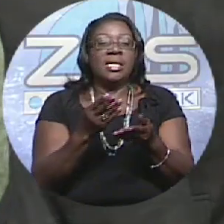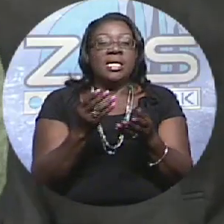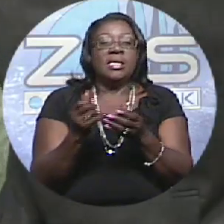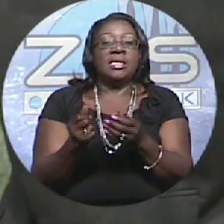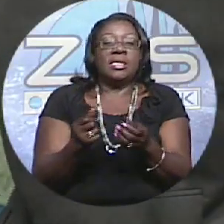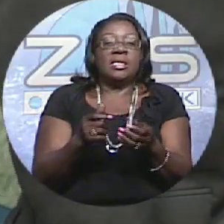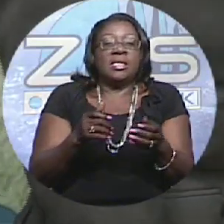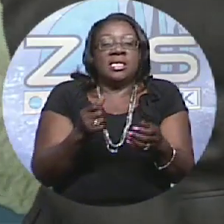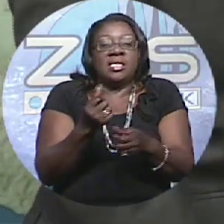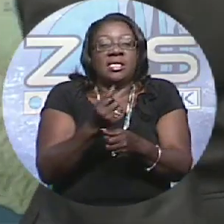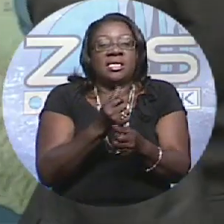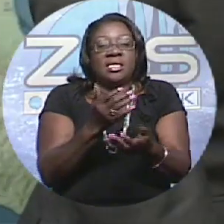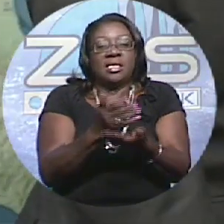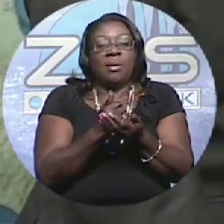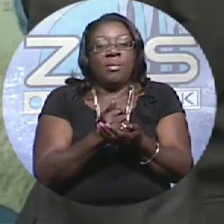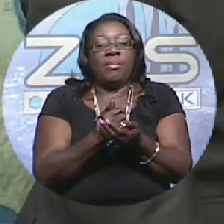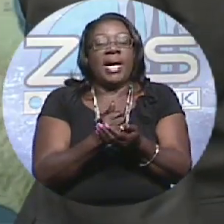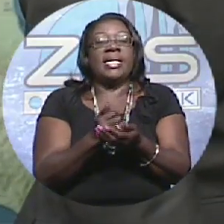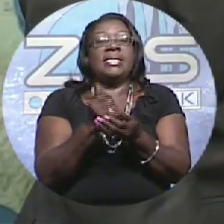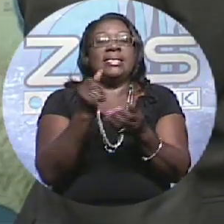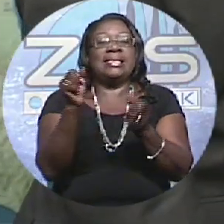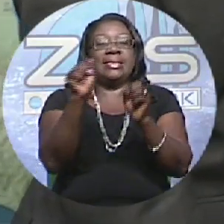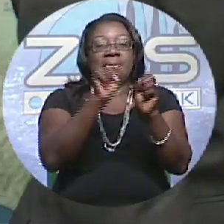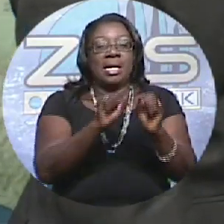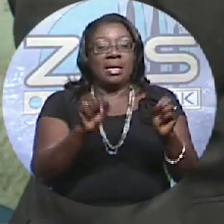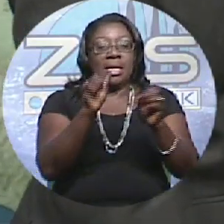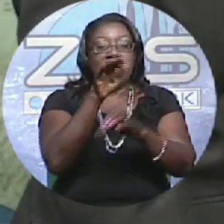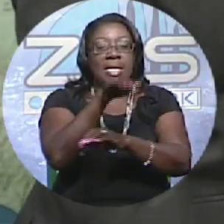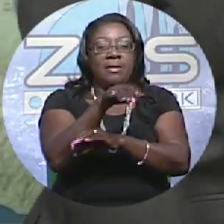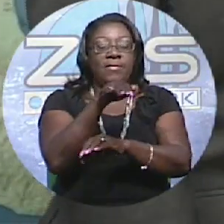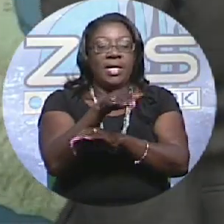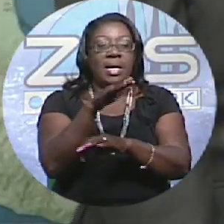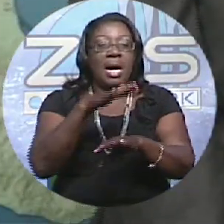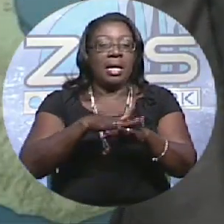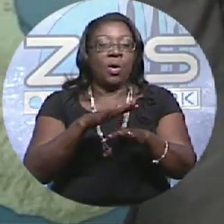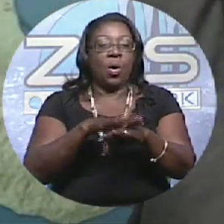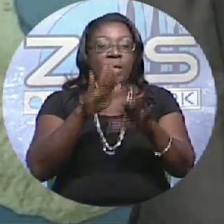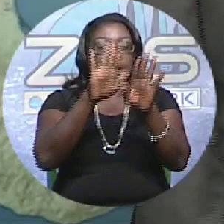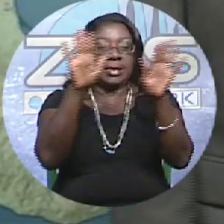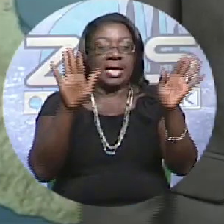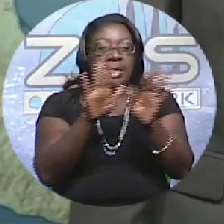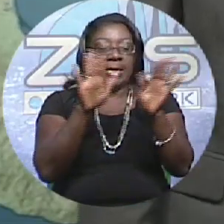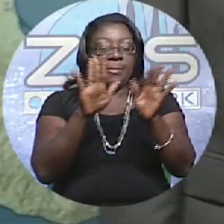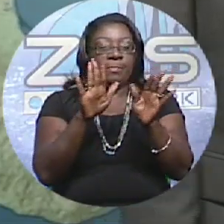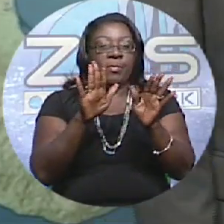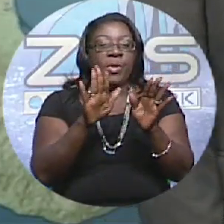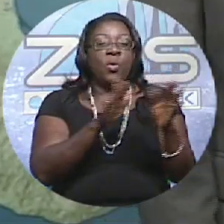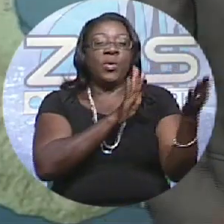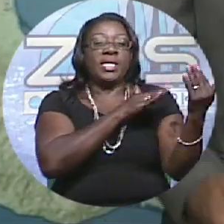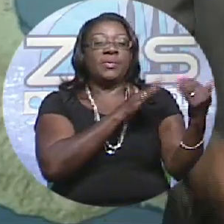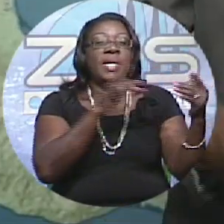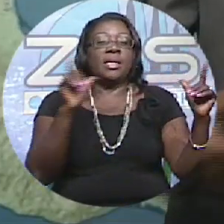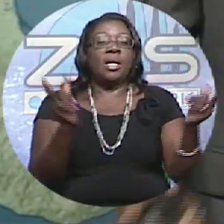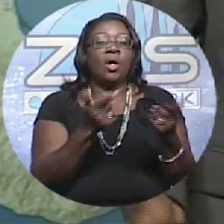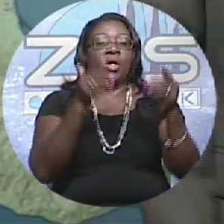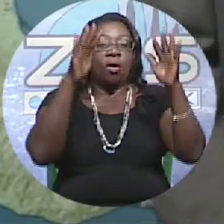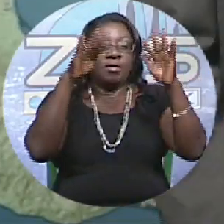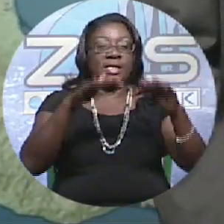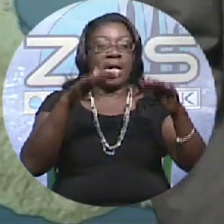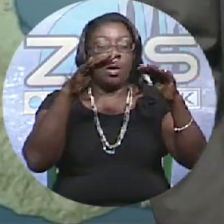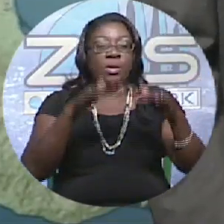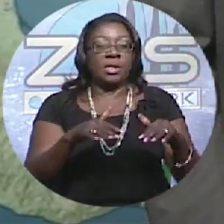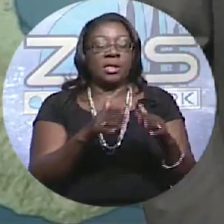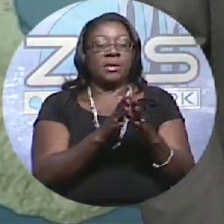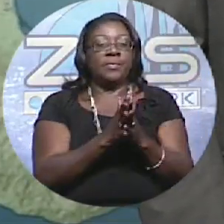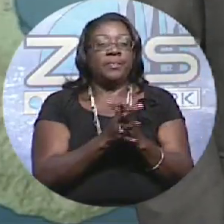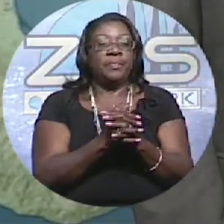Sunday. But remember, the track is more towards the west, so we anticipate a lot of the showers and thunderstorms to stay west of the